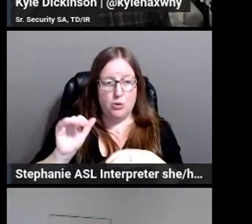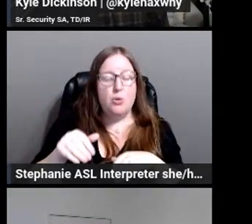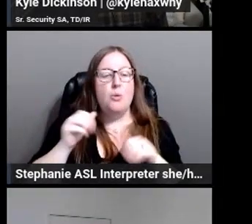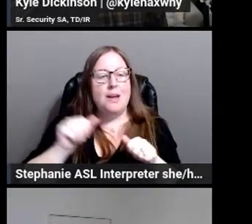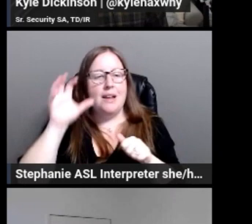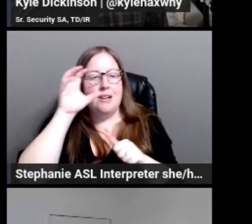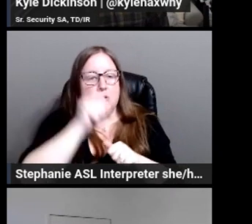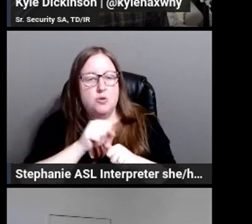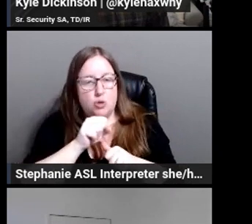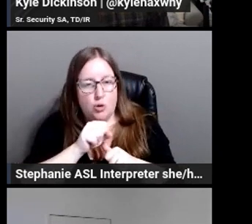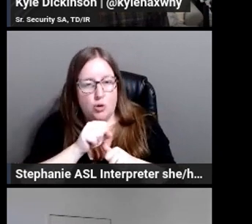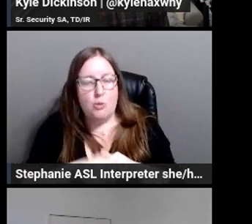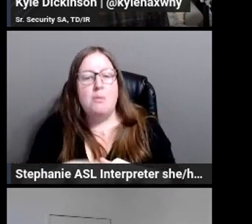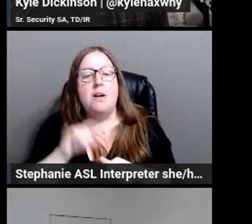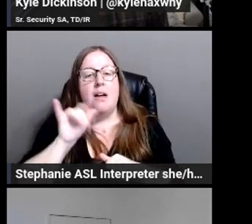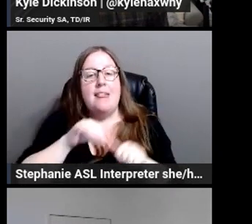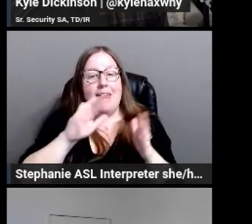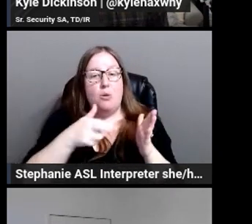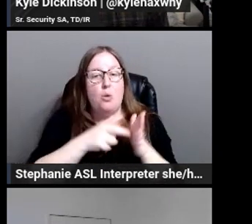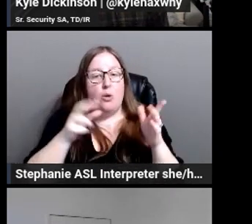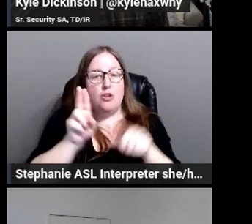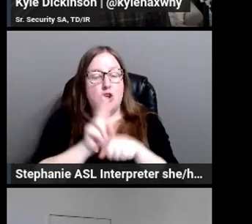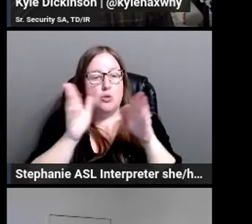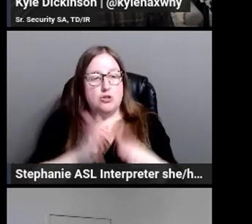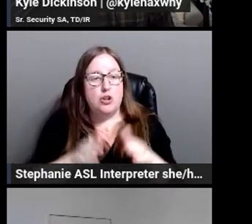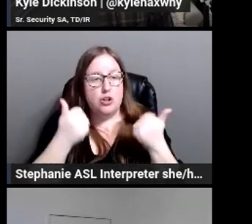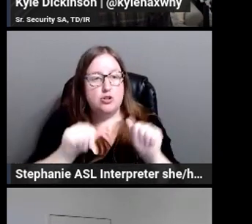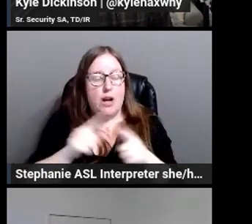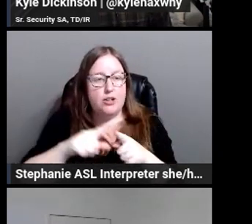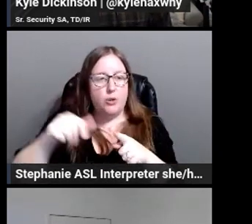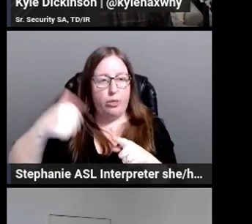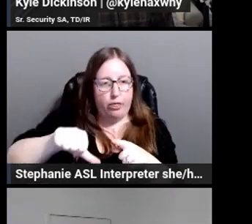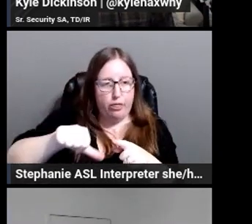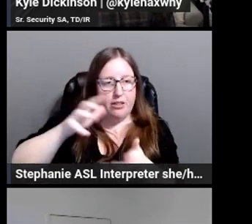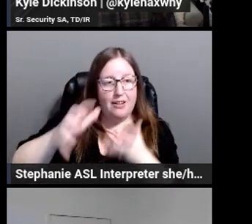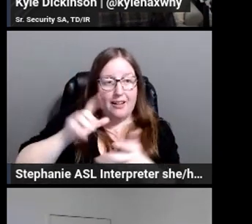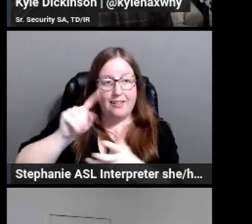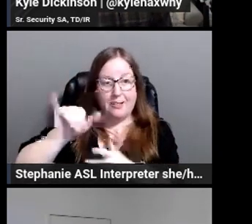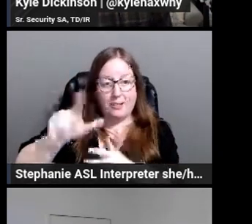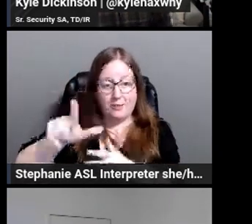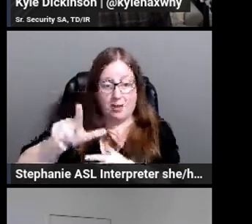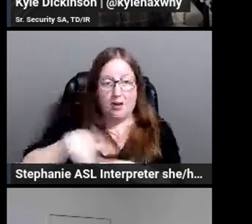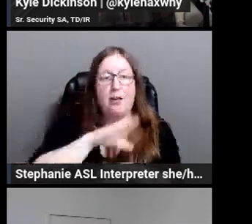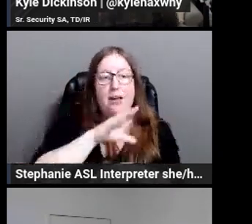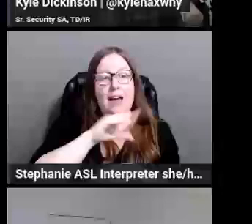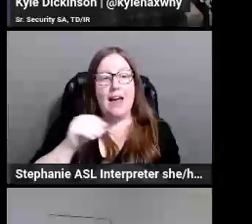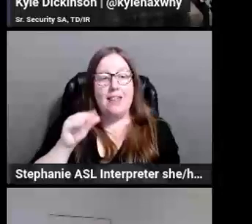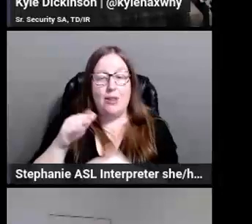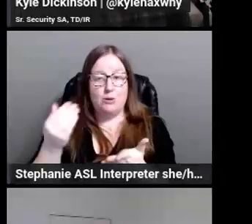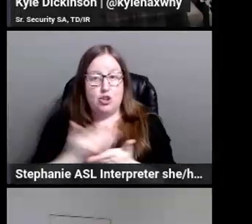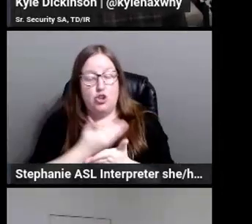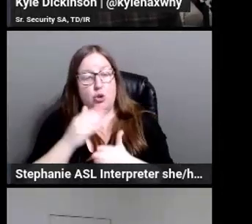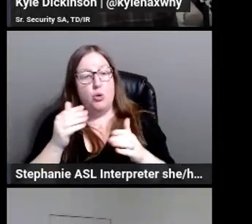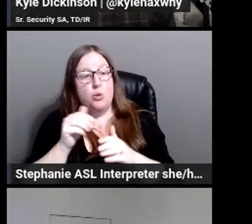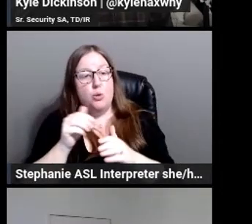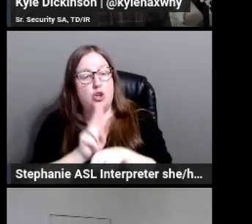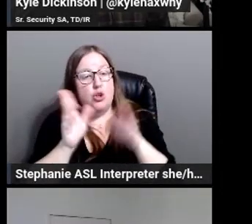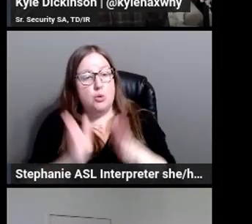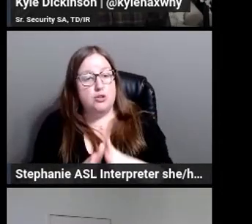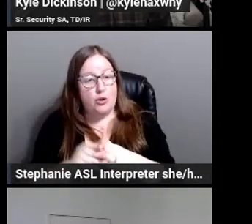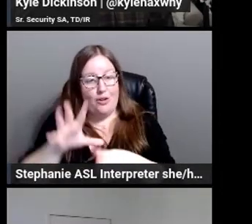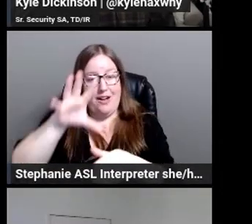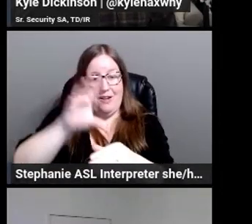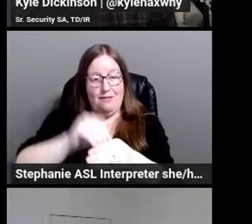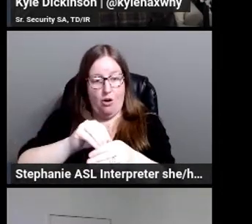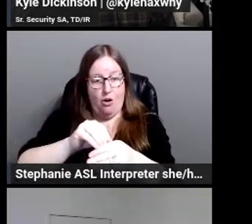a role in a user, tried to disable CloudTrail. Oh, and by the way, there was this new user agent that was involved in the